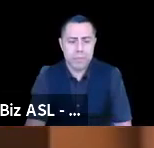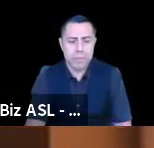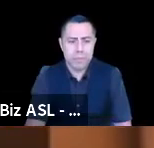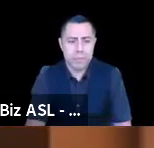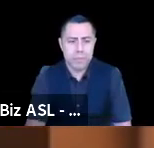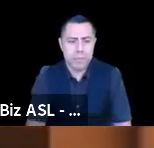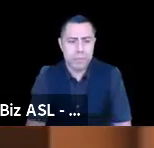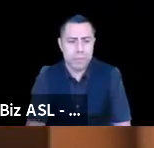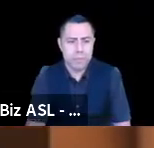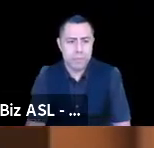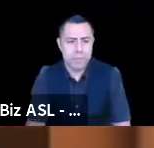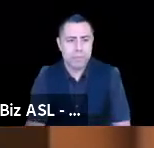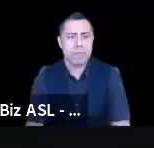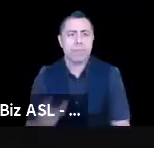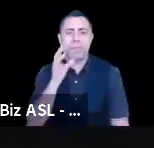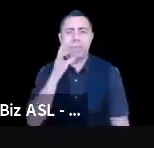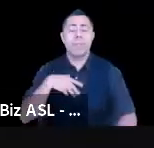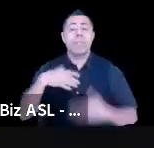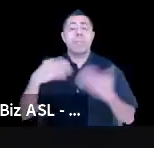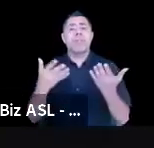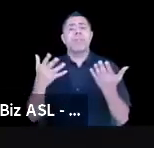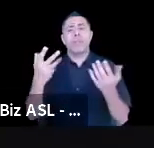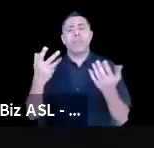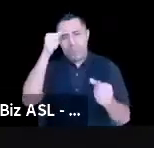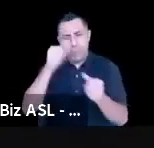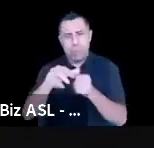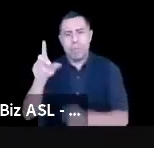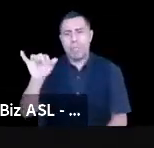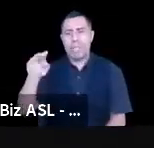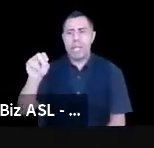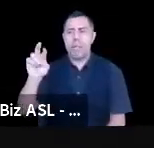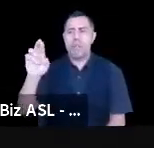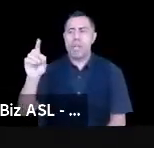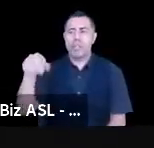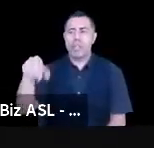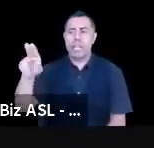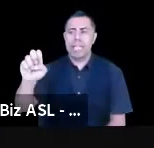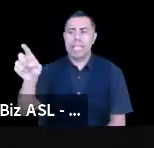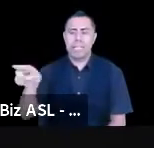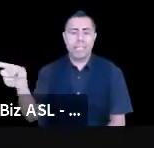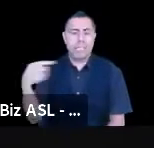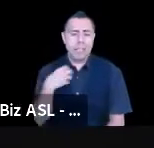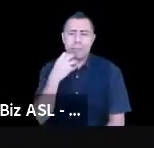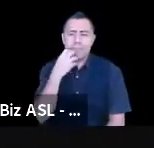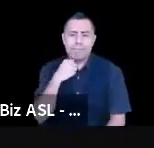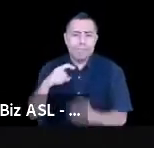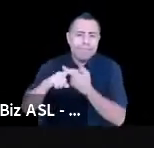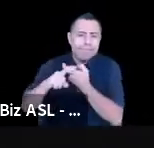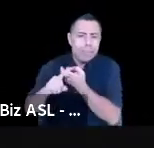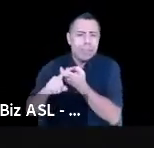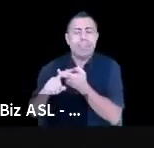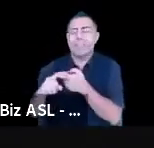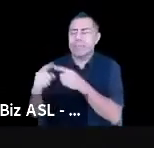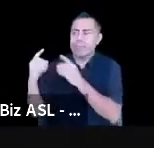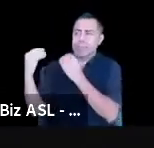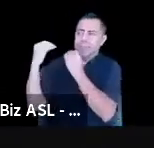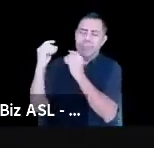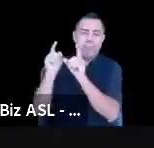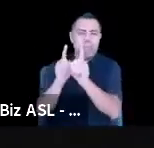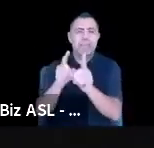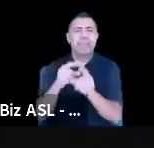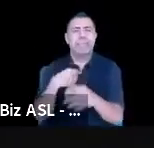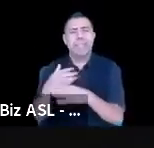To remember Diane Rodriguez, a dear friend and mentor who I shared an office with for many years at Center Theater Group,